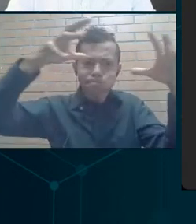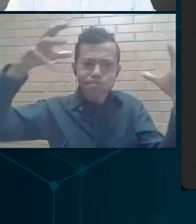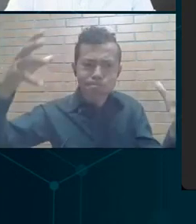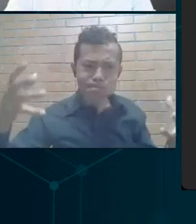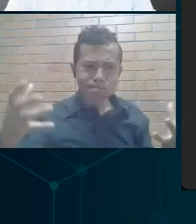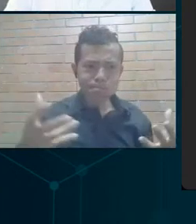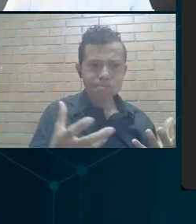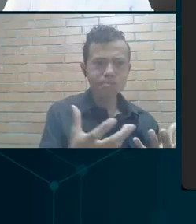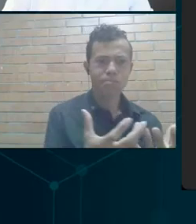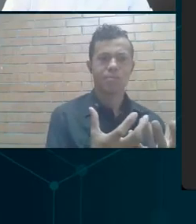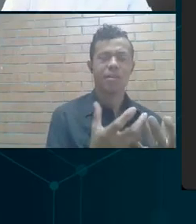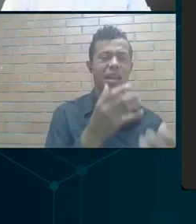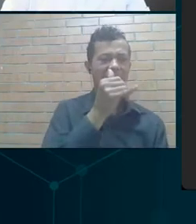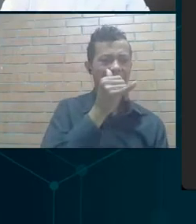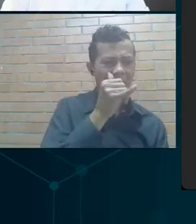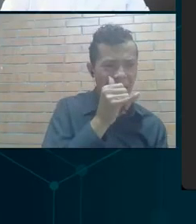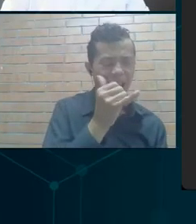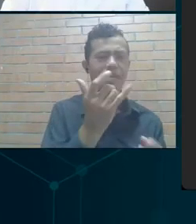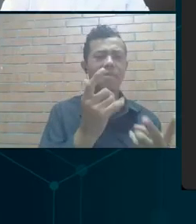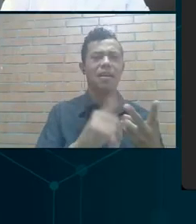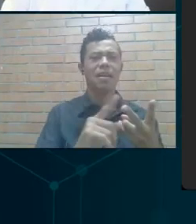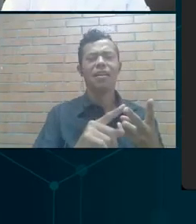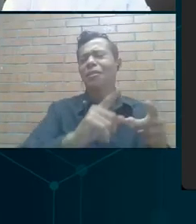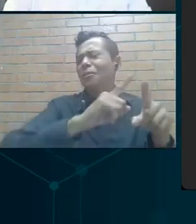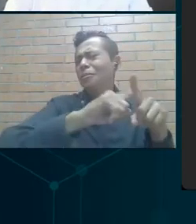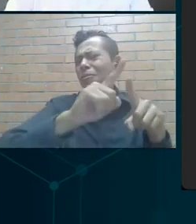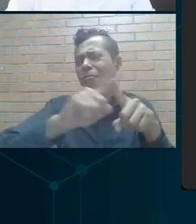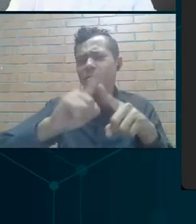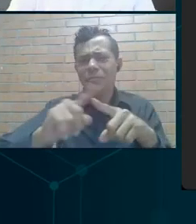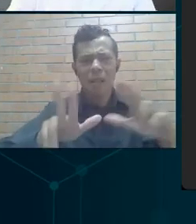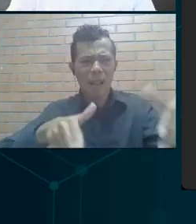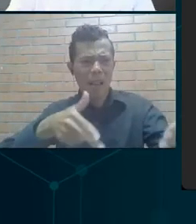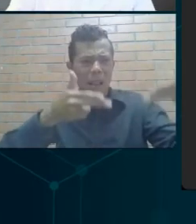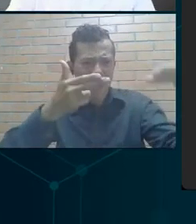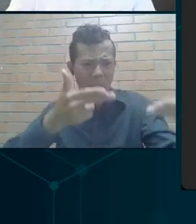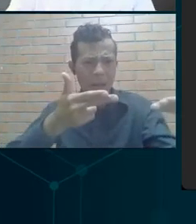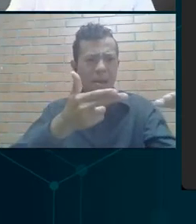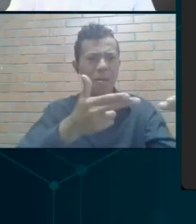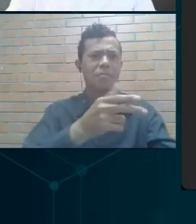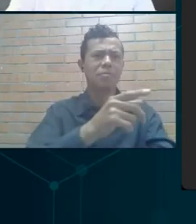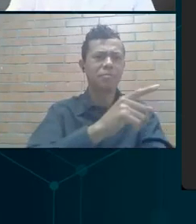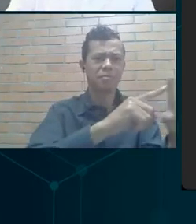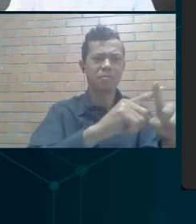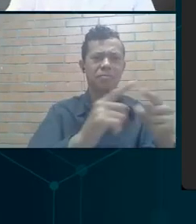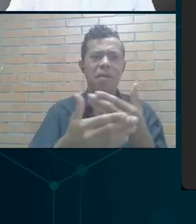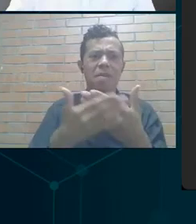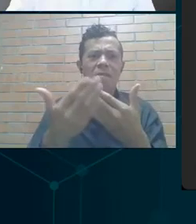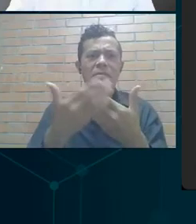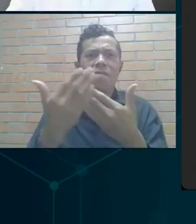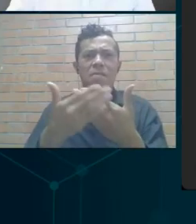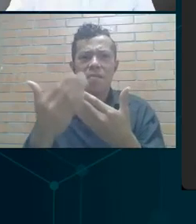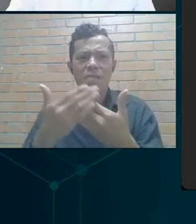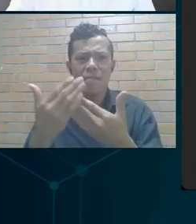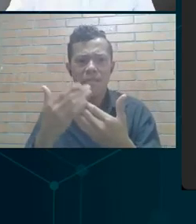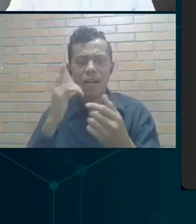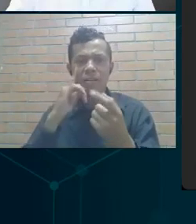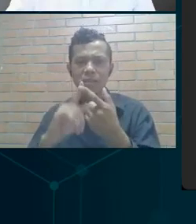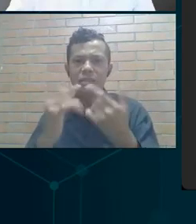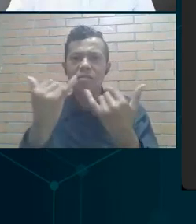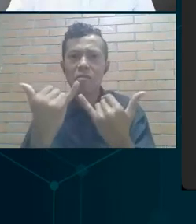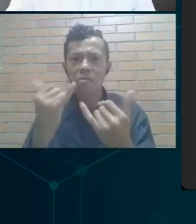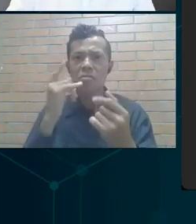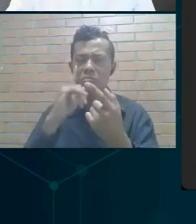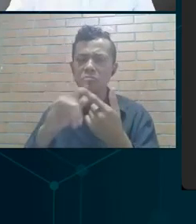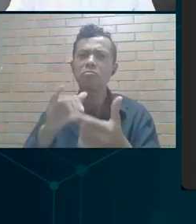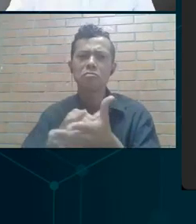to StreamYard here. And we don't even know, I don't even know where StreamYard is running. It's running on some servers,